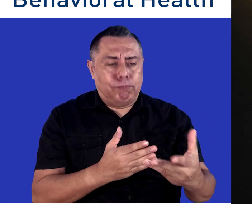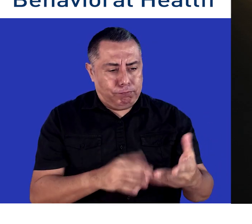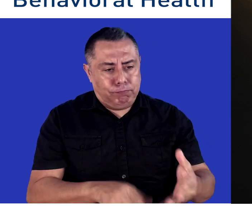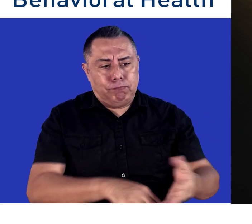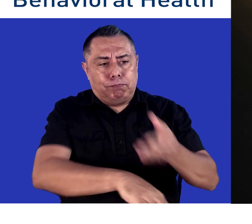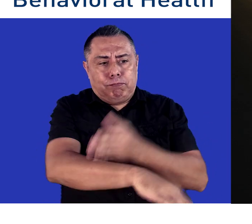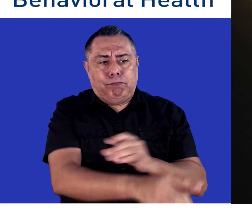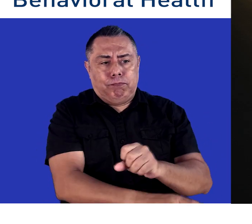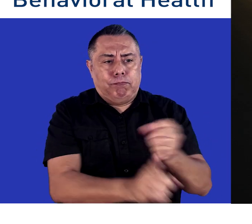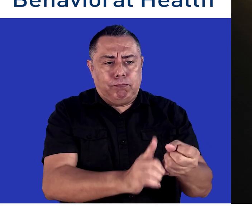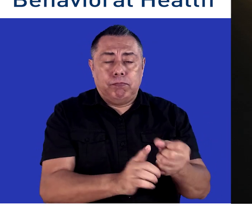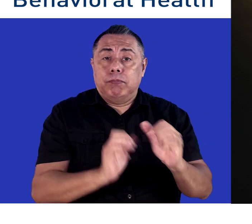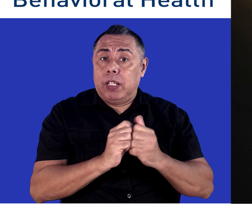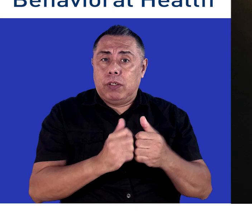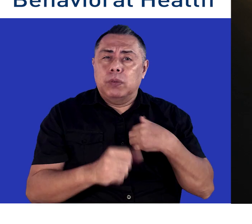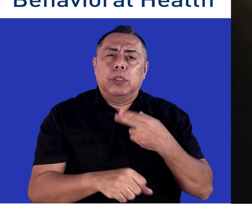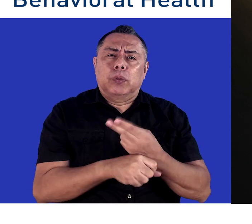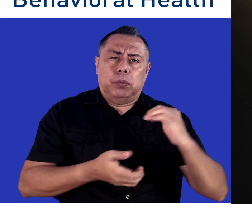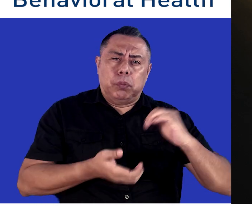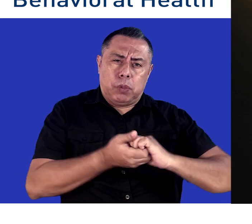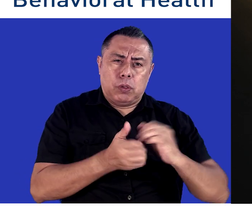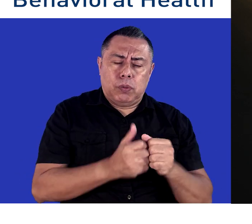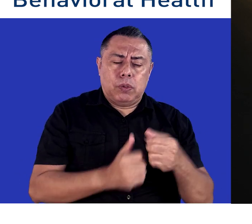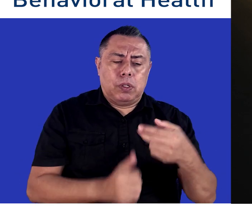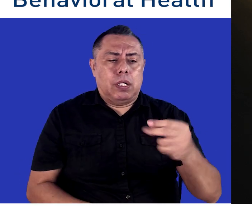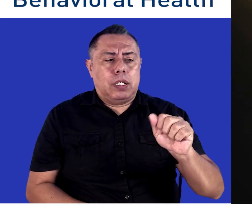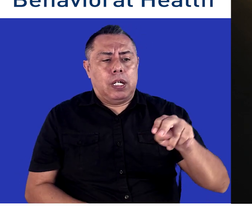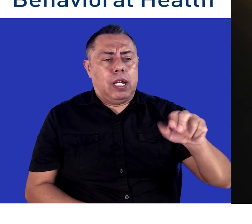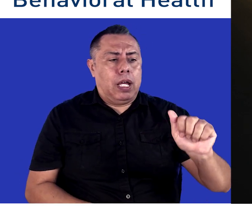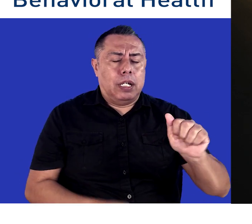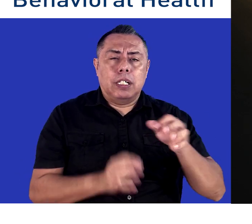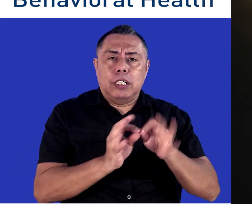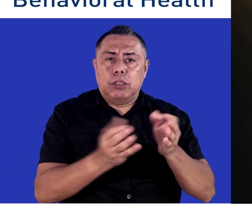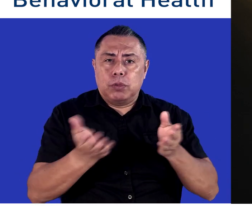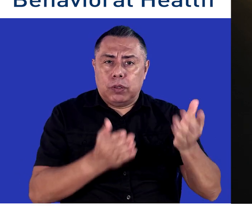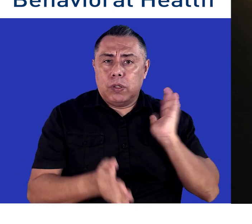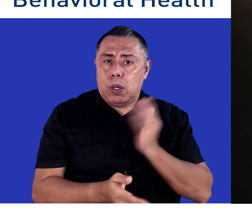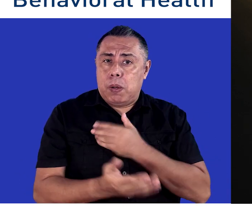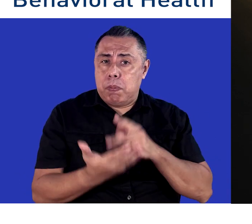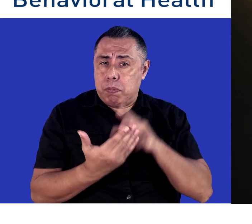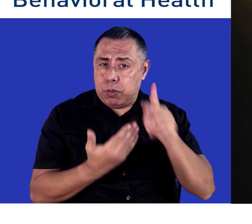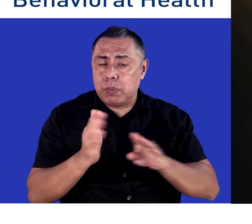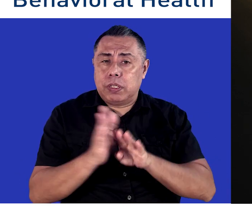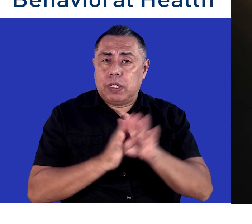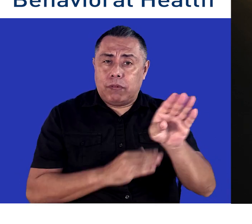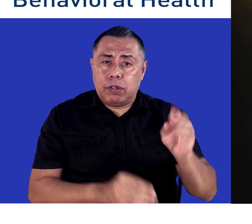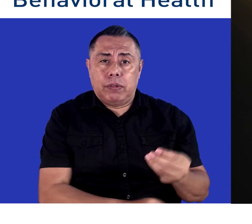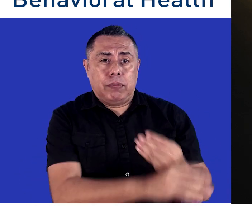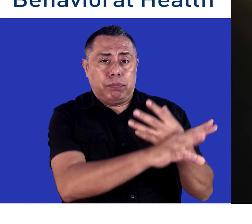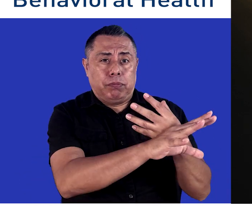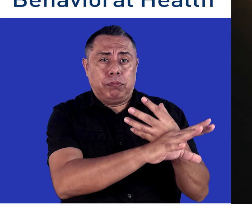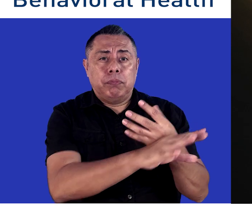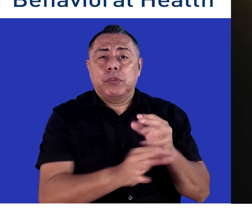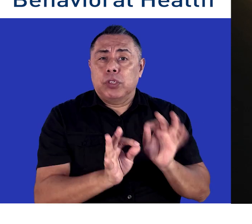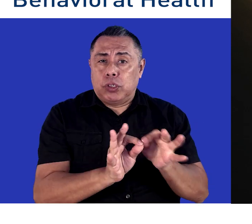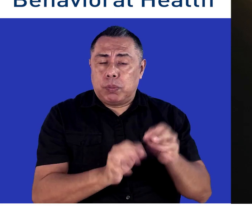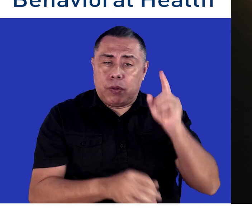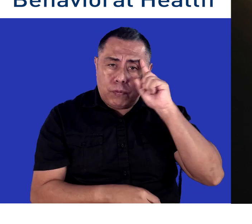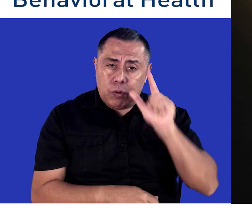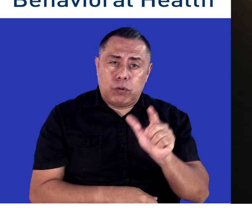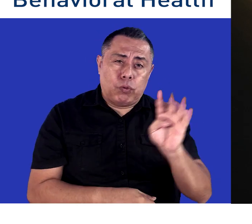community. In partnership with Hannah Interpreting Services, our program developed remote video American Sign